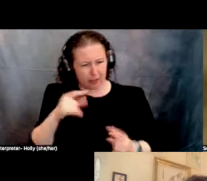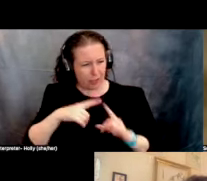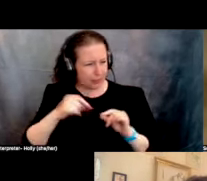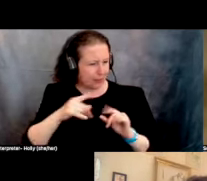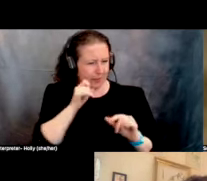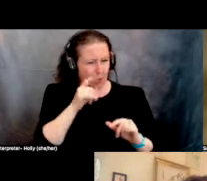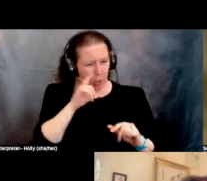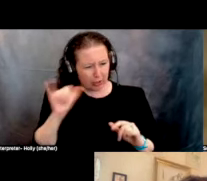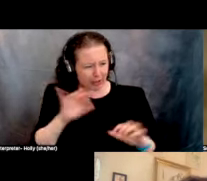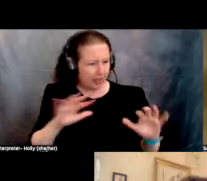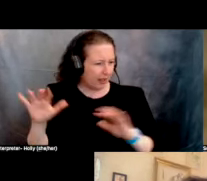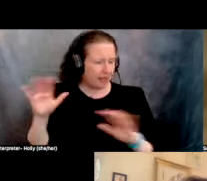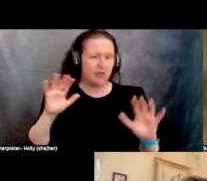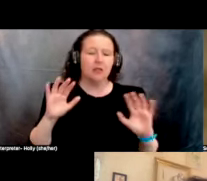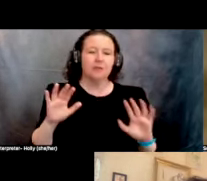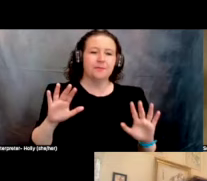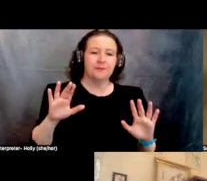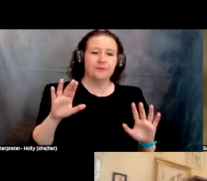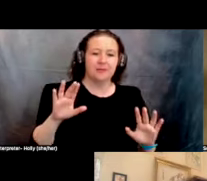important to me to